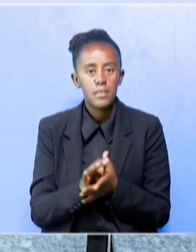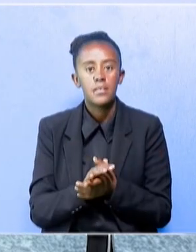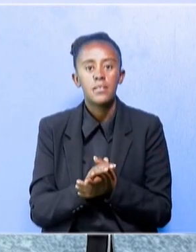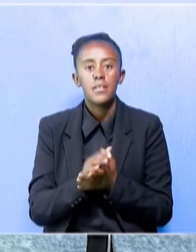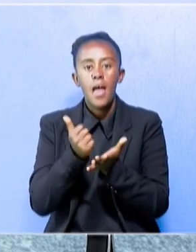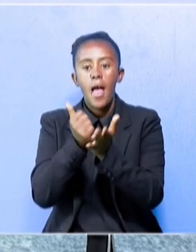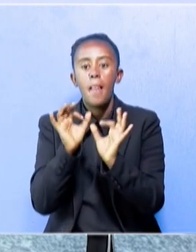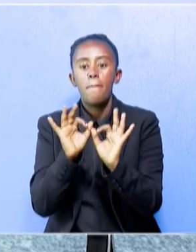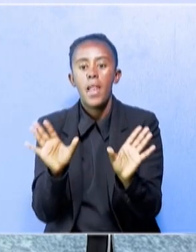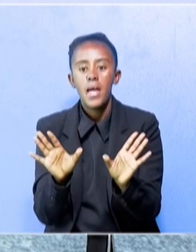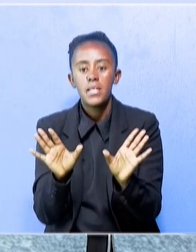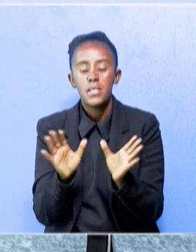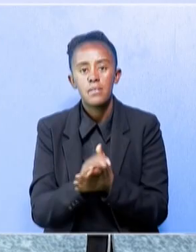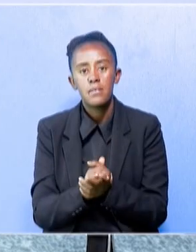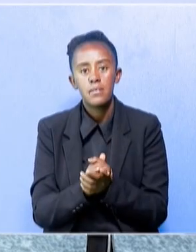helpless,